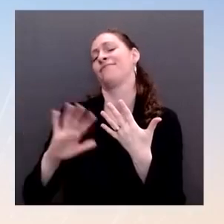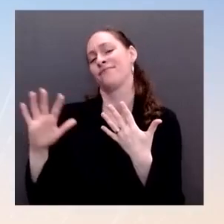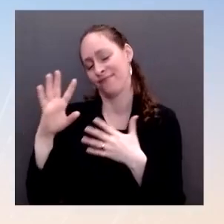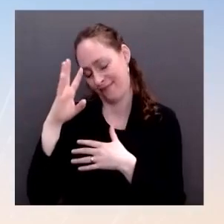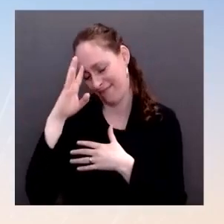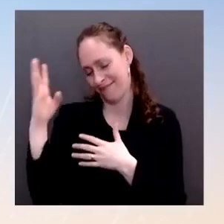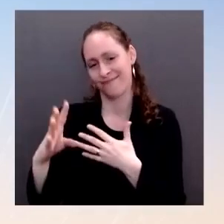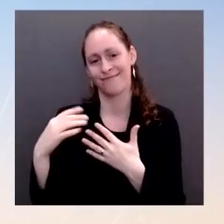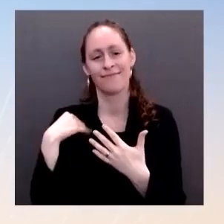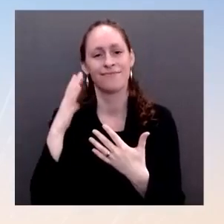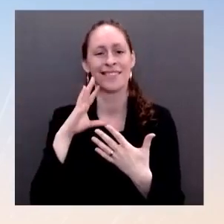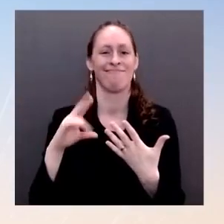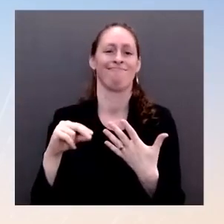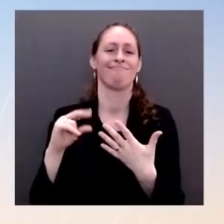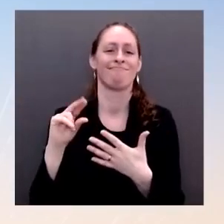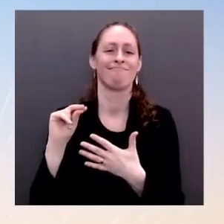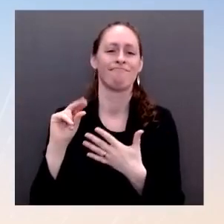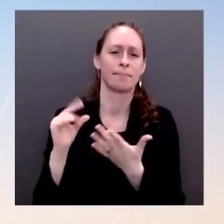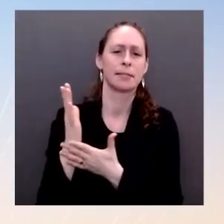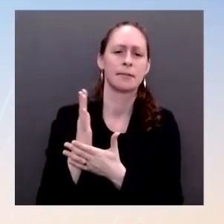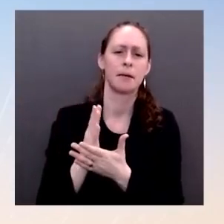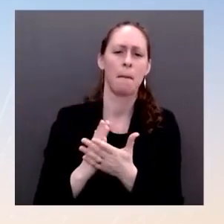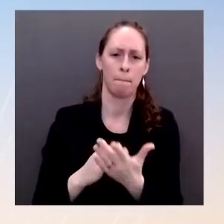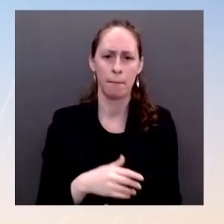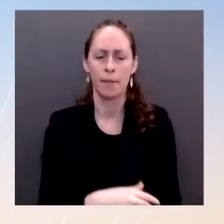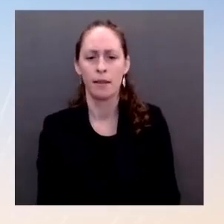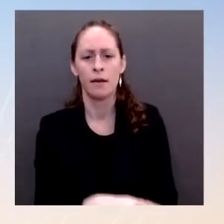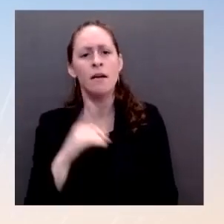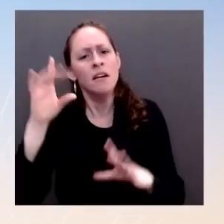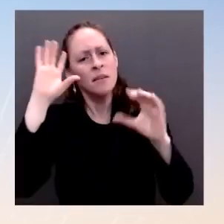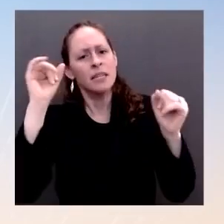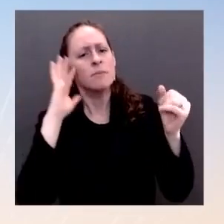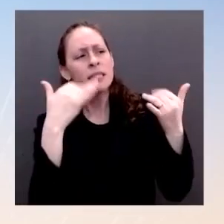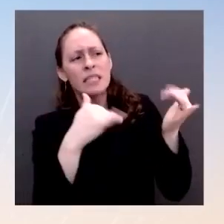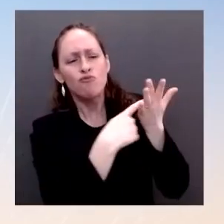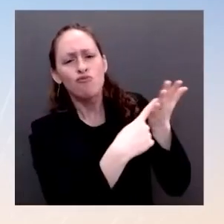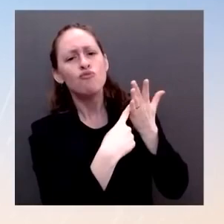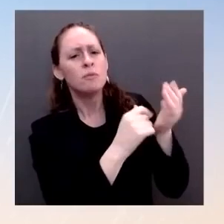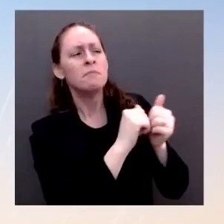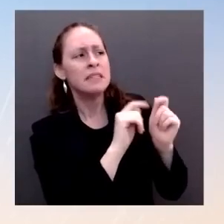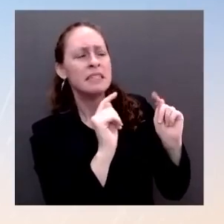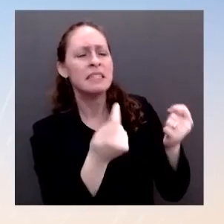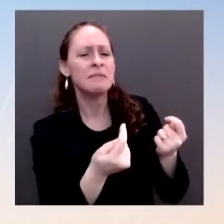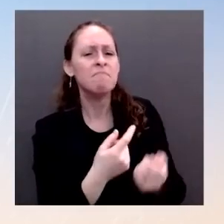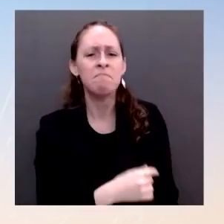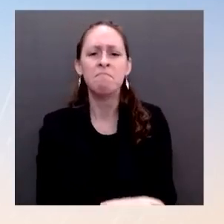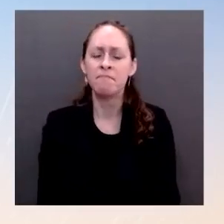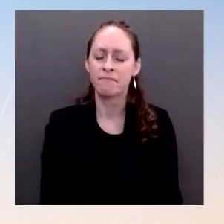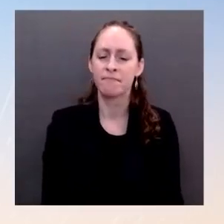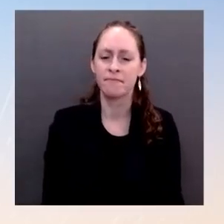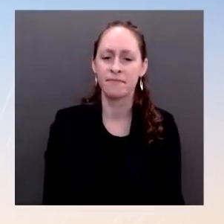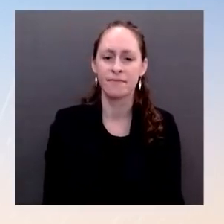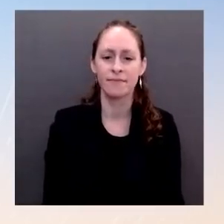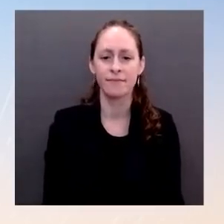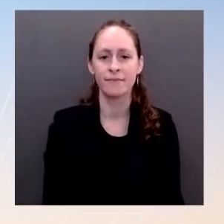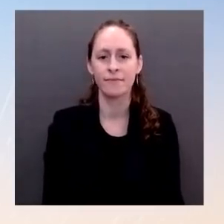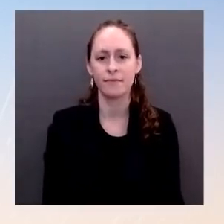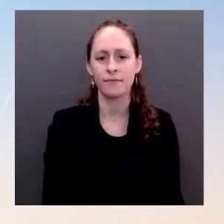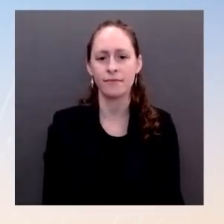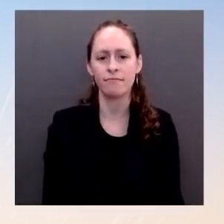over the next couple of days with his team. I wanted to ask another foreign policy question. The strike in Yemen today,